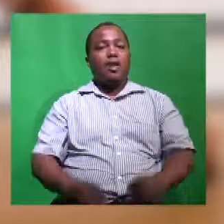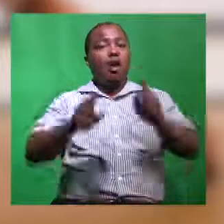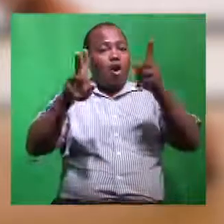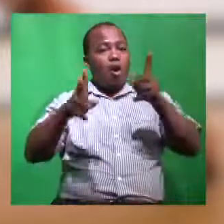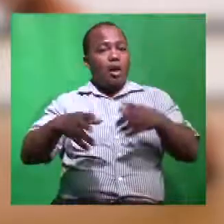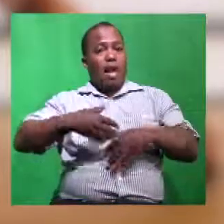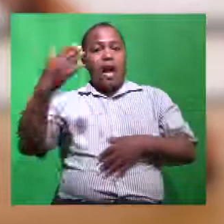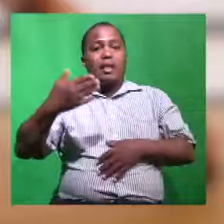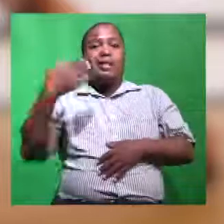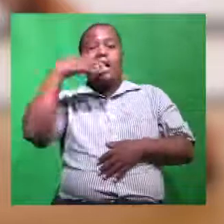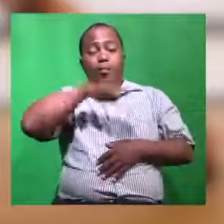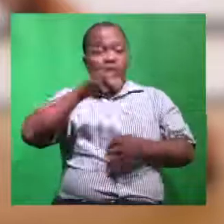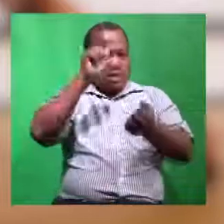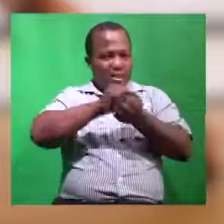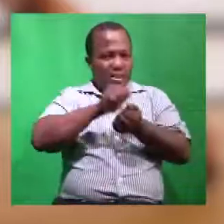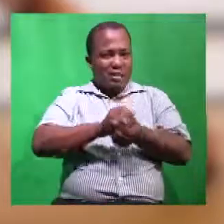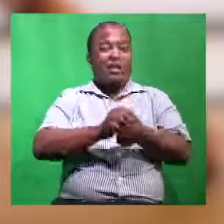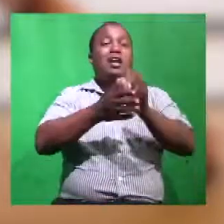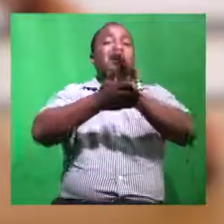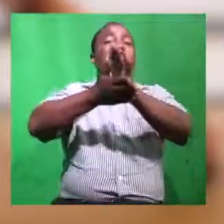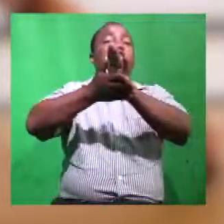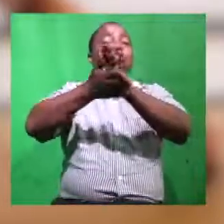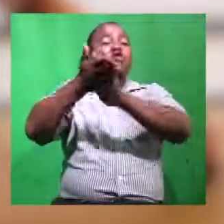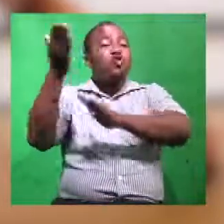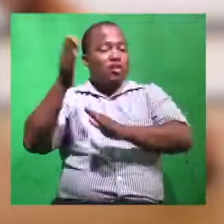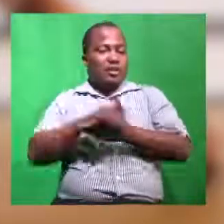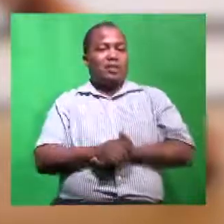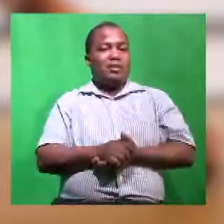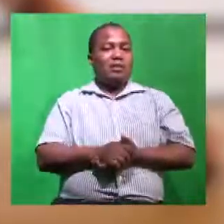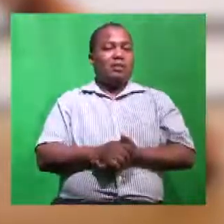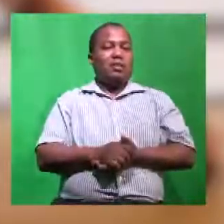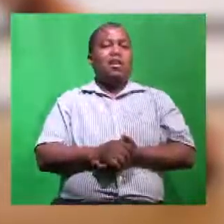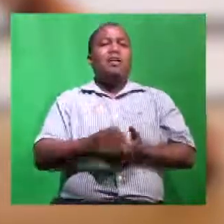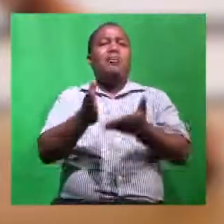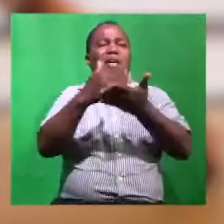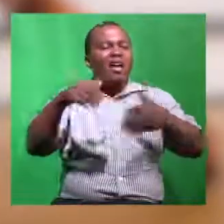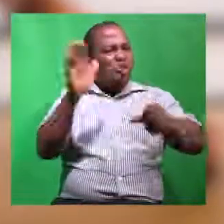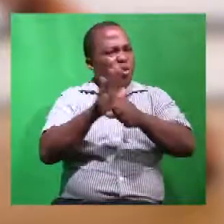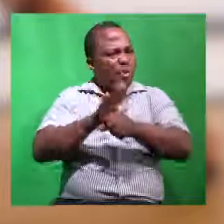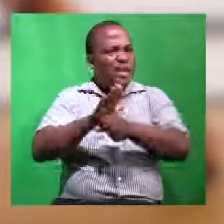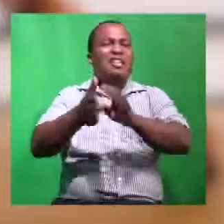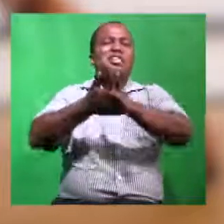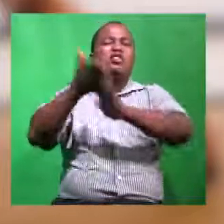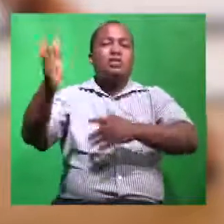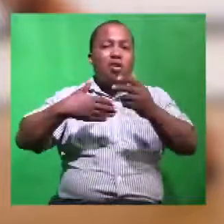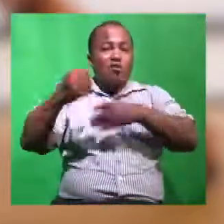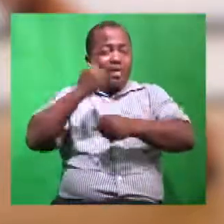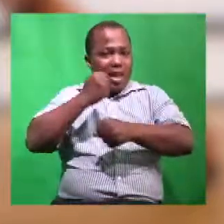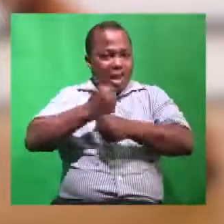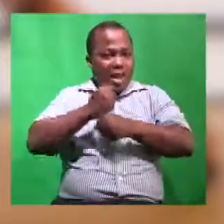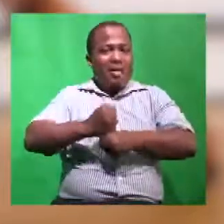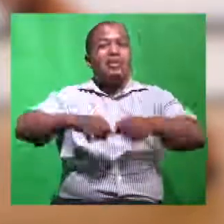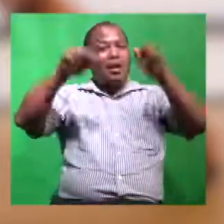Another important thing is to improve access in resources, or to resources in many areas. Resources has to